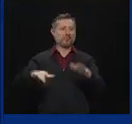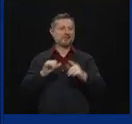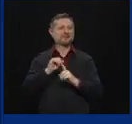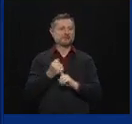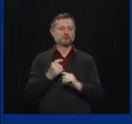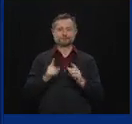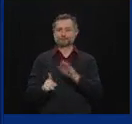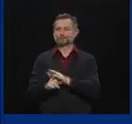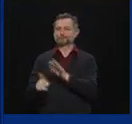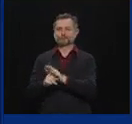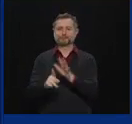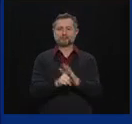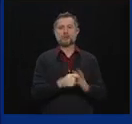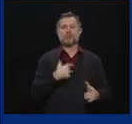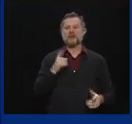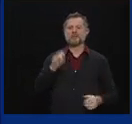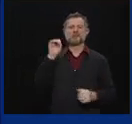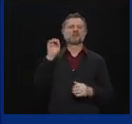rates.